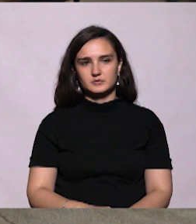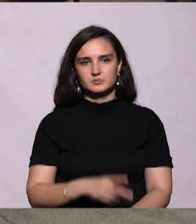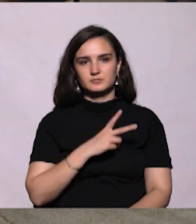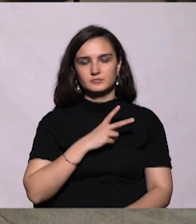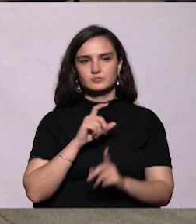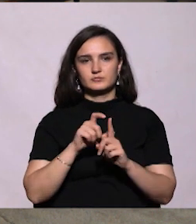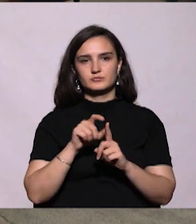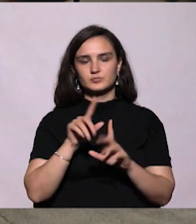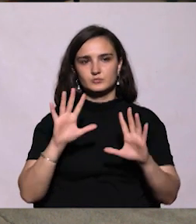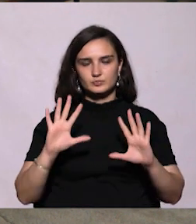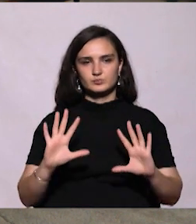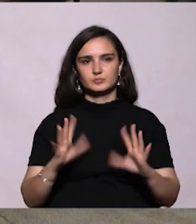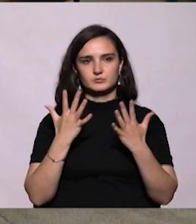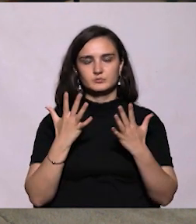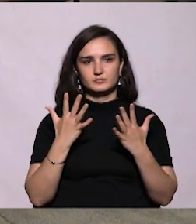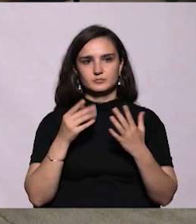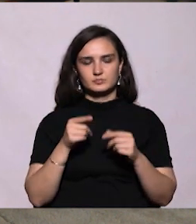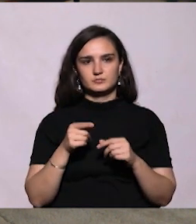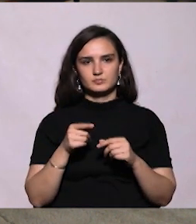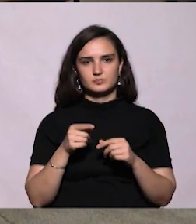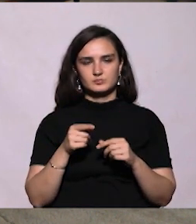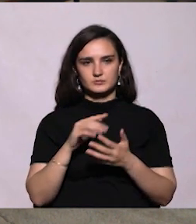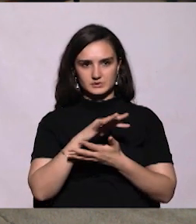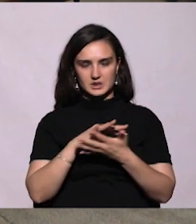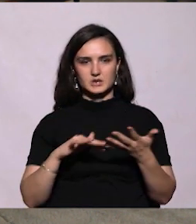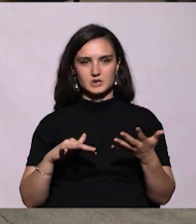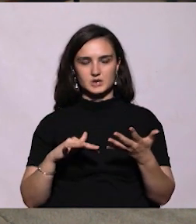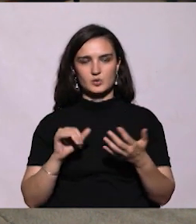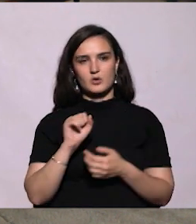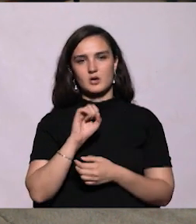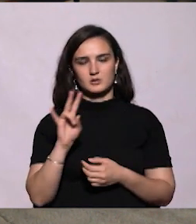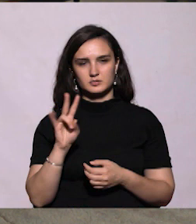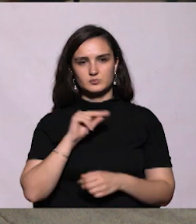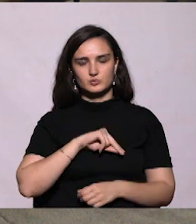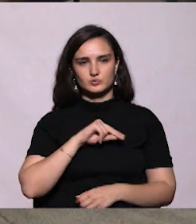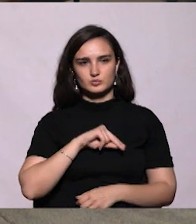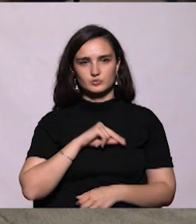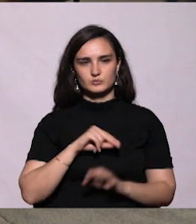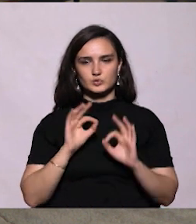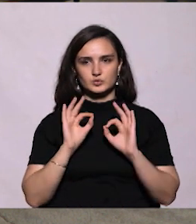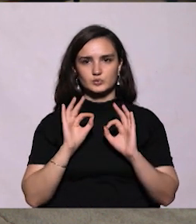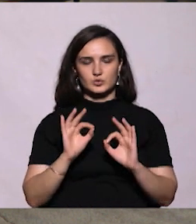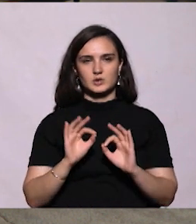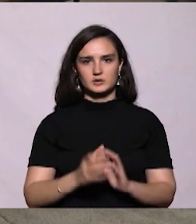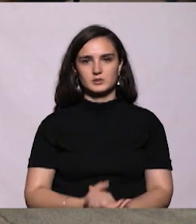to suddenly be unable to continue or work correctly.